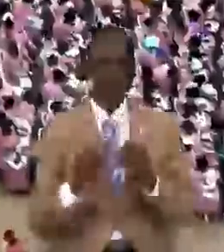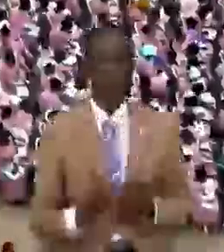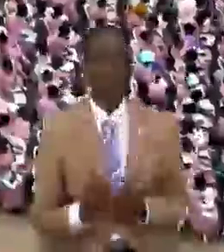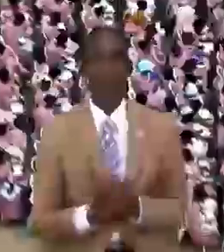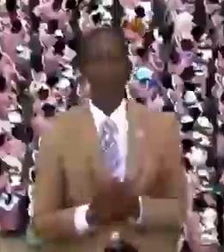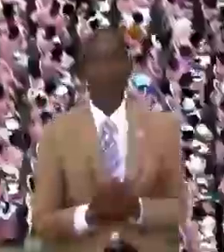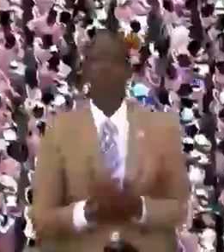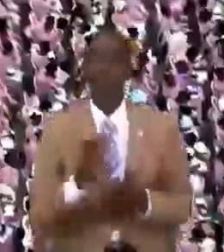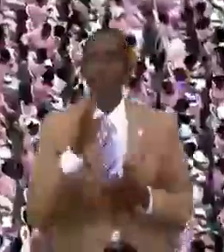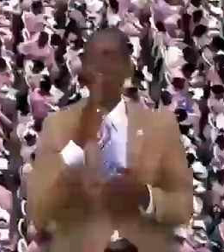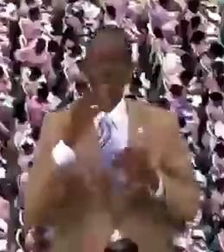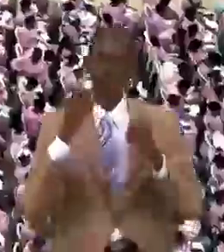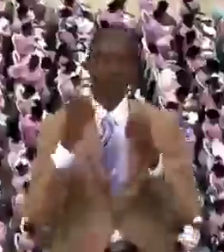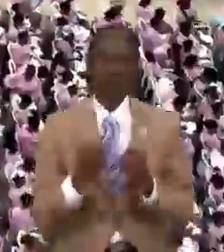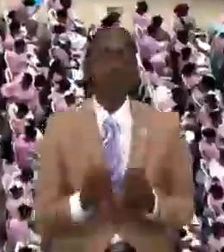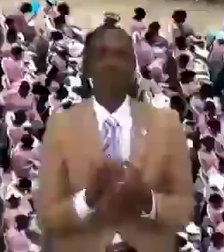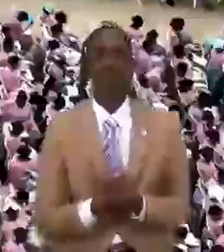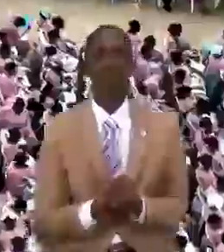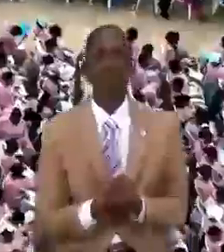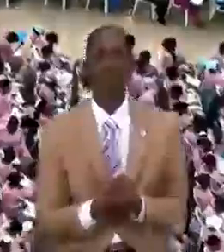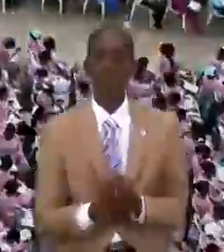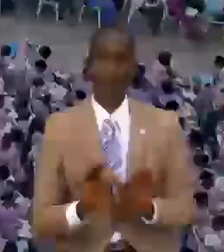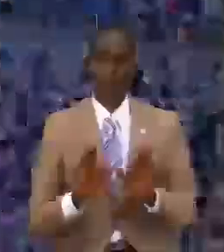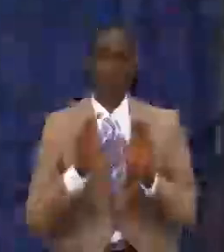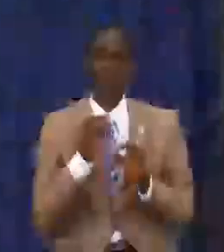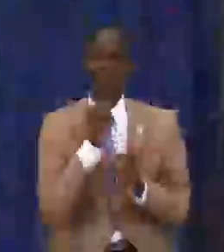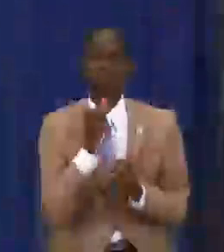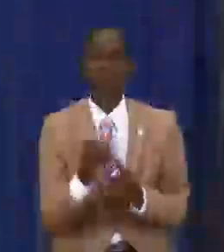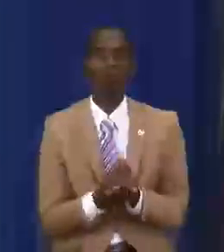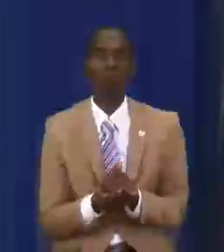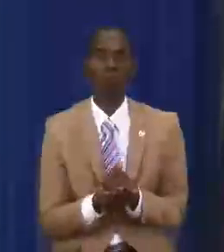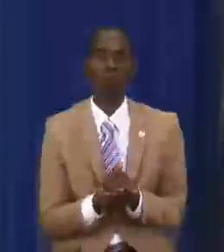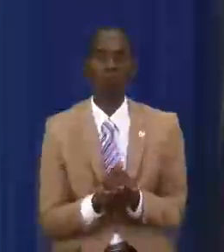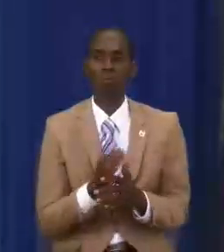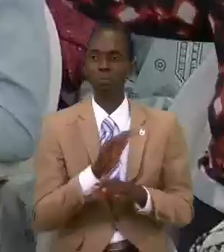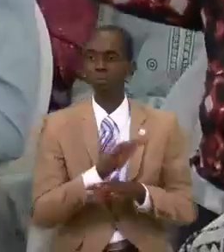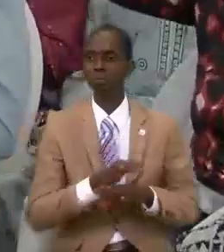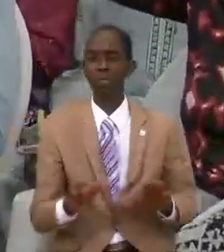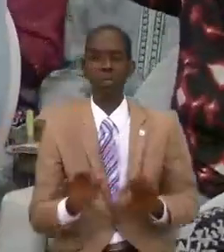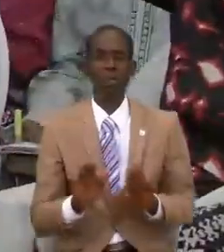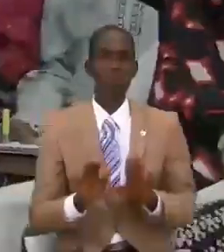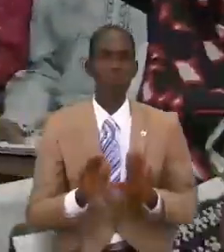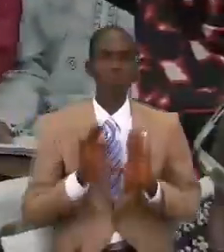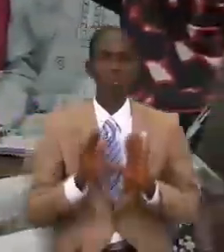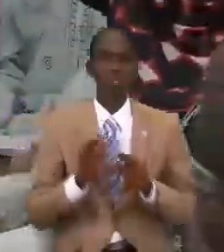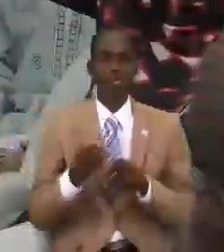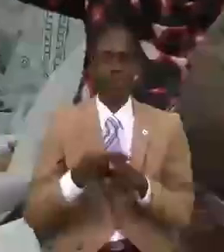not. Don't fear premature death. You will not die before your time. Amen.